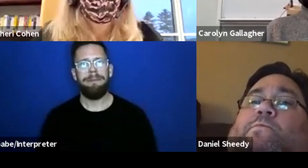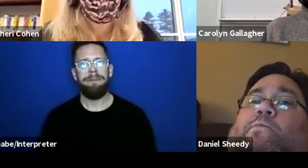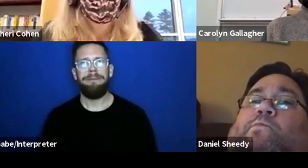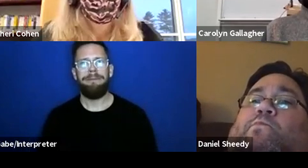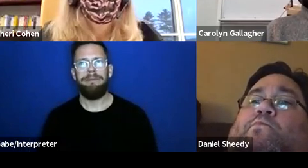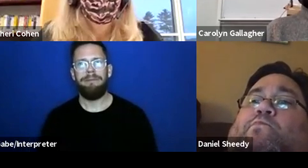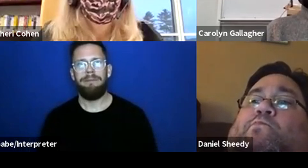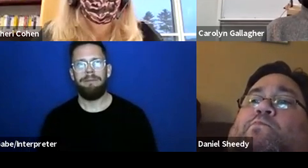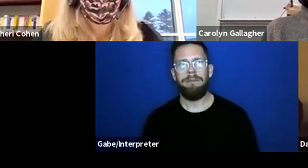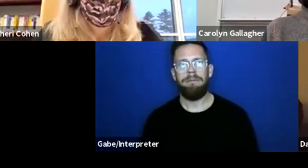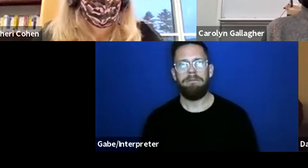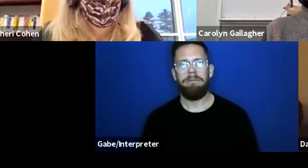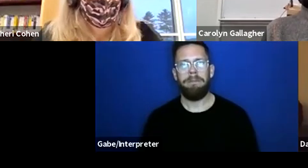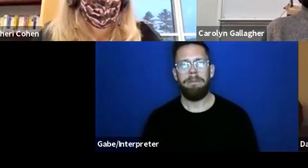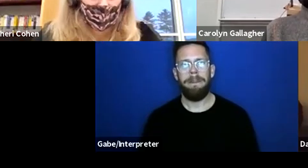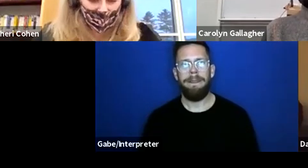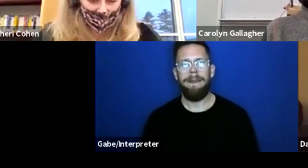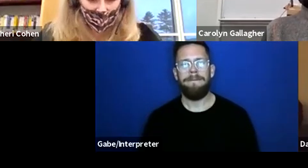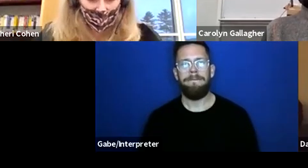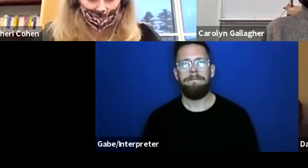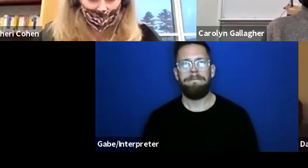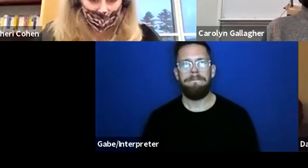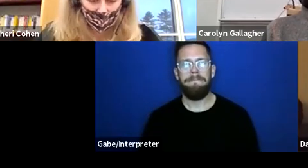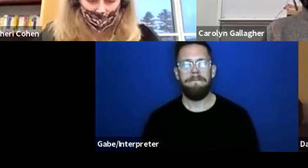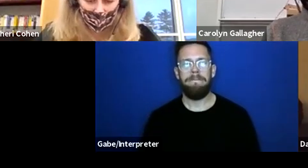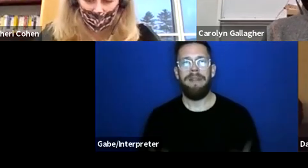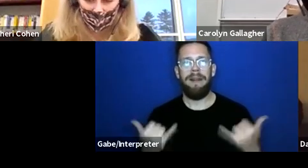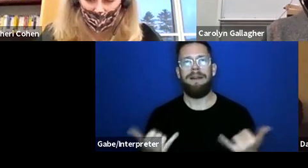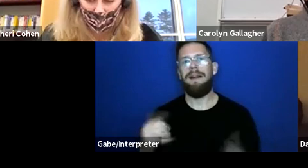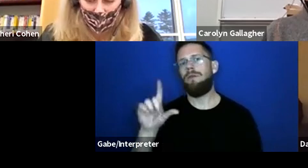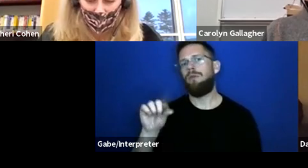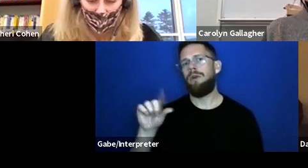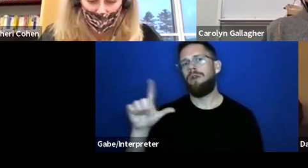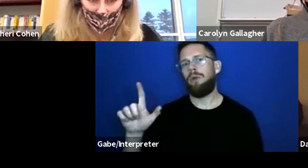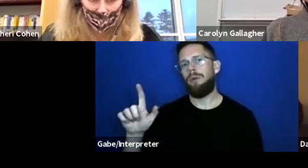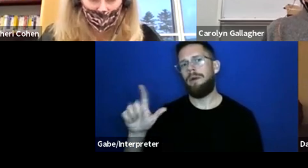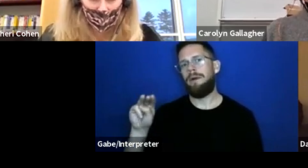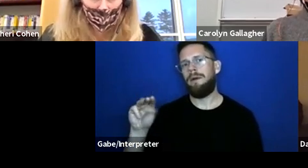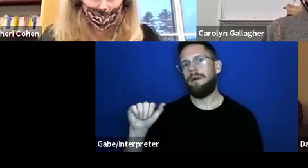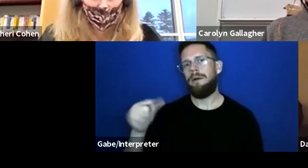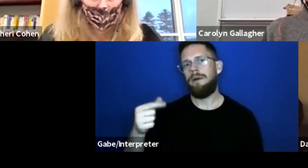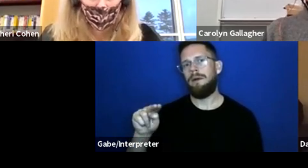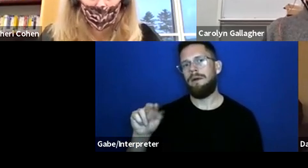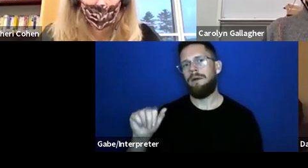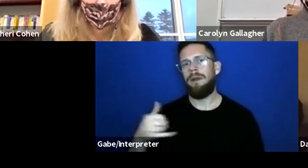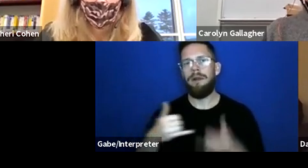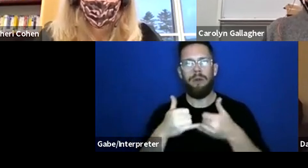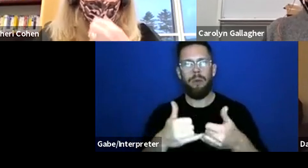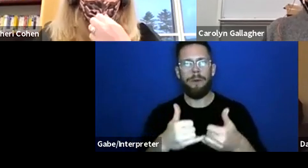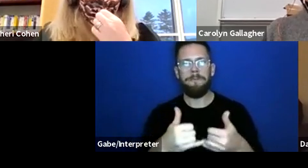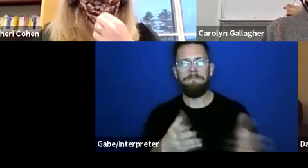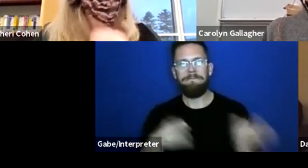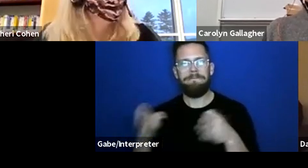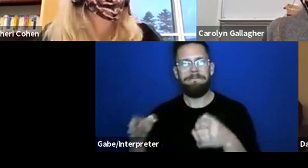Take your time. Okay, next up, we're going to move on to the 2021 Magna Award. I'll turn it over to Dr. Baeta for that. Thank you, Mr. Chairman.